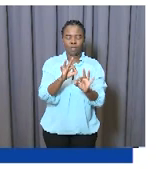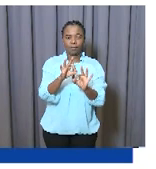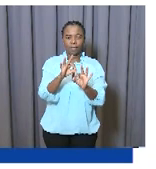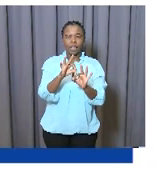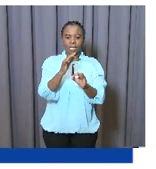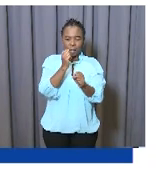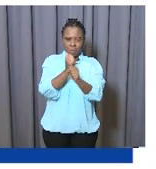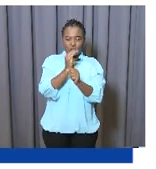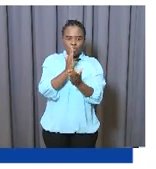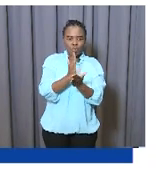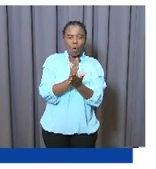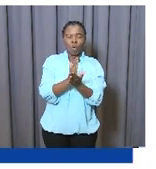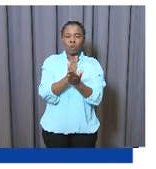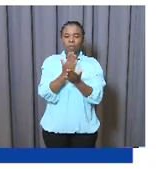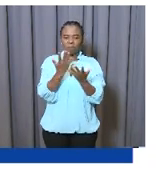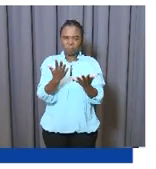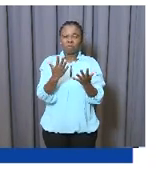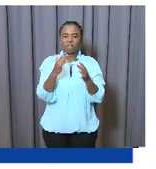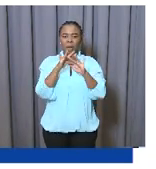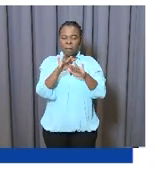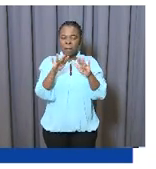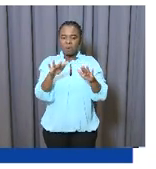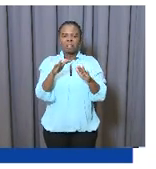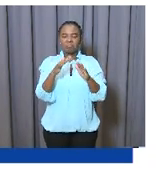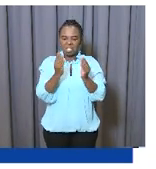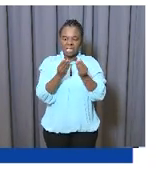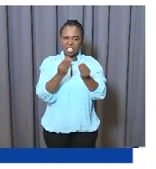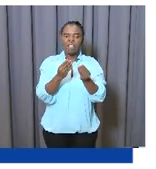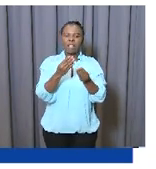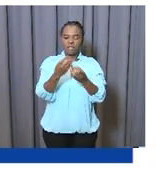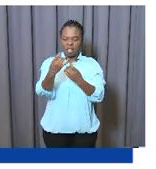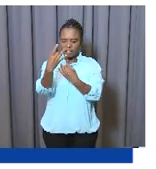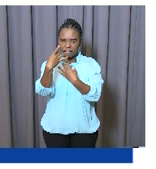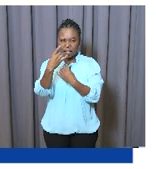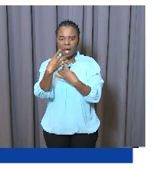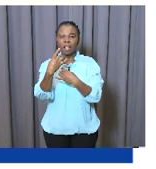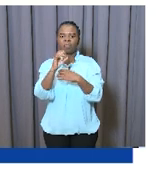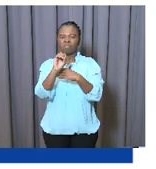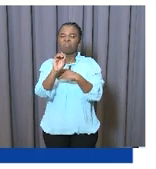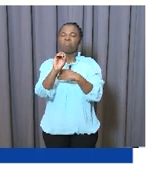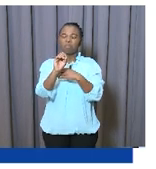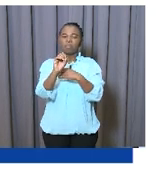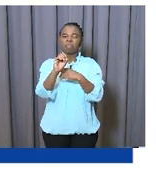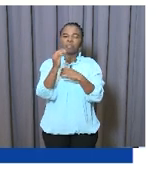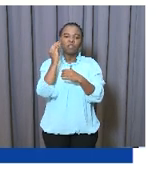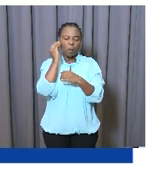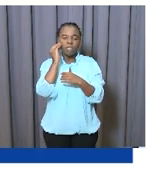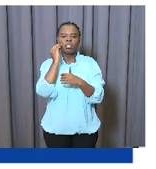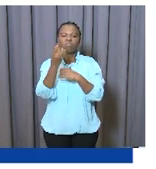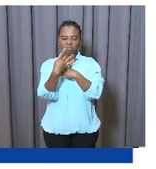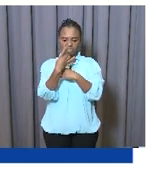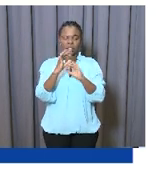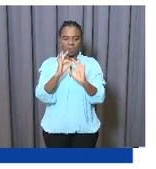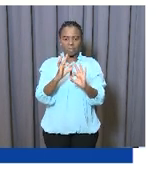people to self-screen and be able to get feedback from citizens on this. This is something that we